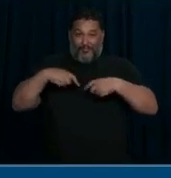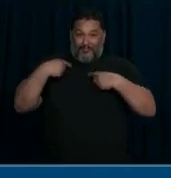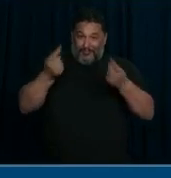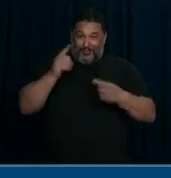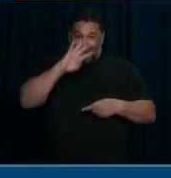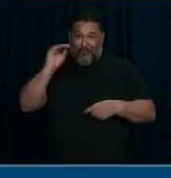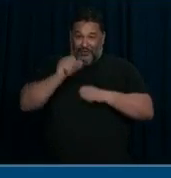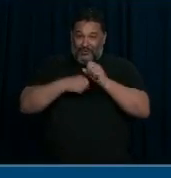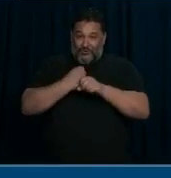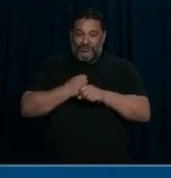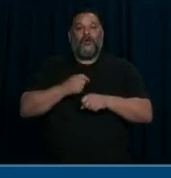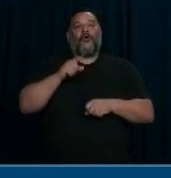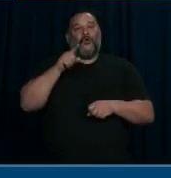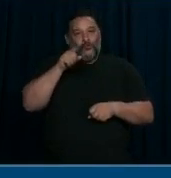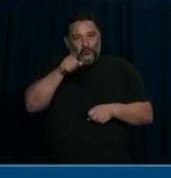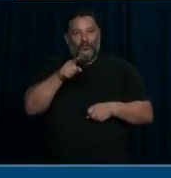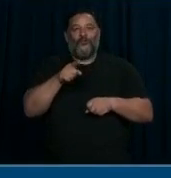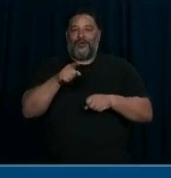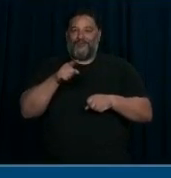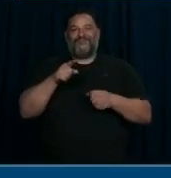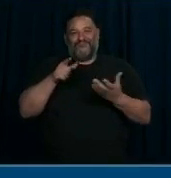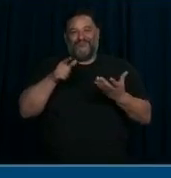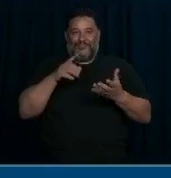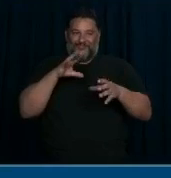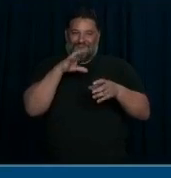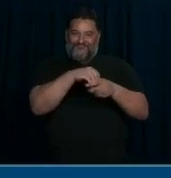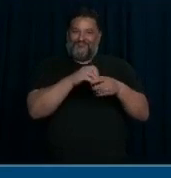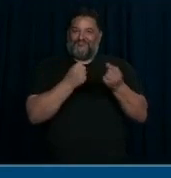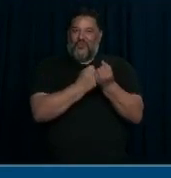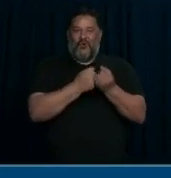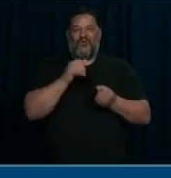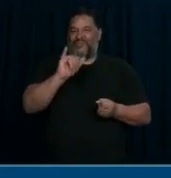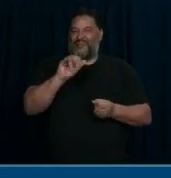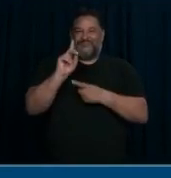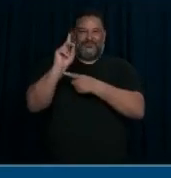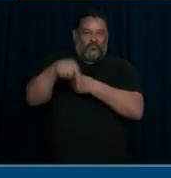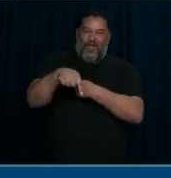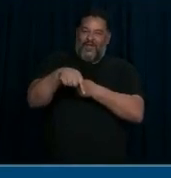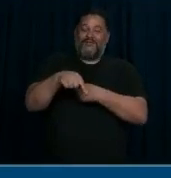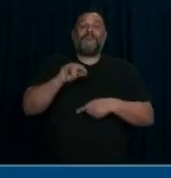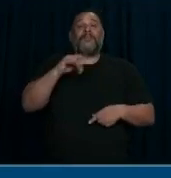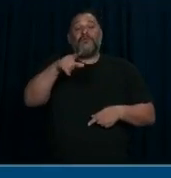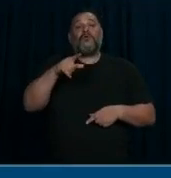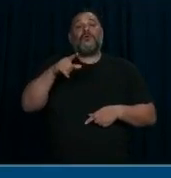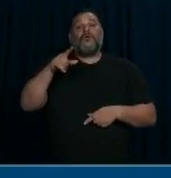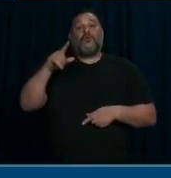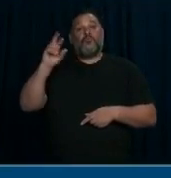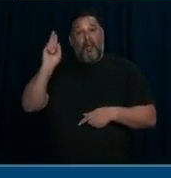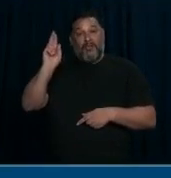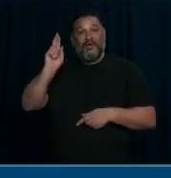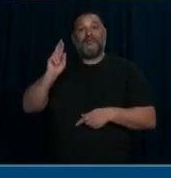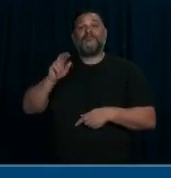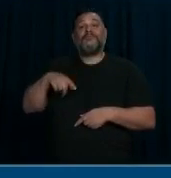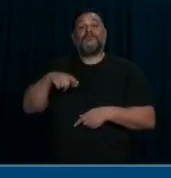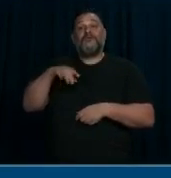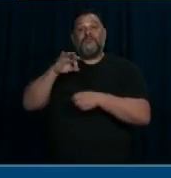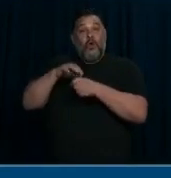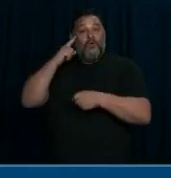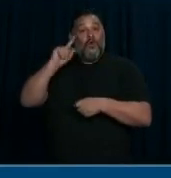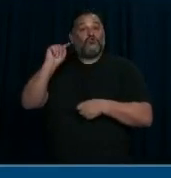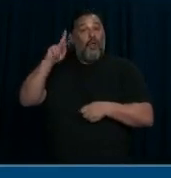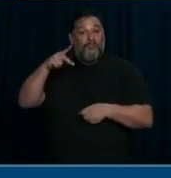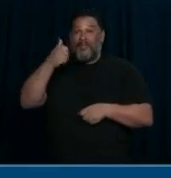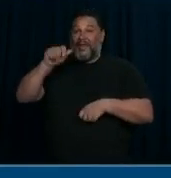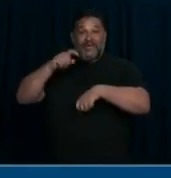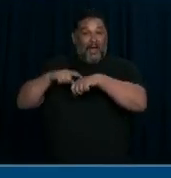years, you were complicit, and that should be disqualifying. If you were a registered Republican and you voted for Donald Trump for any reason at any time,